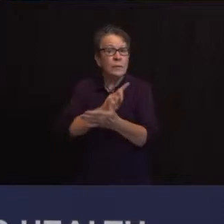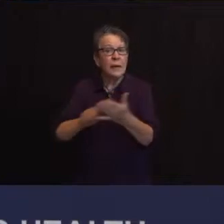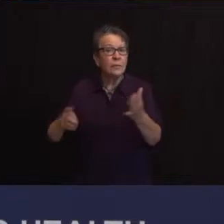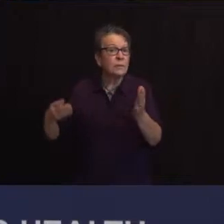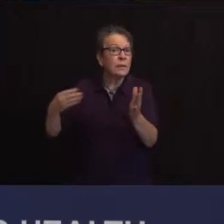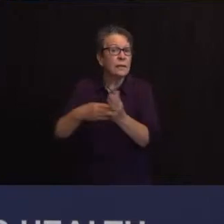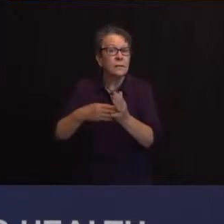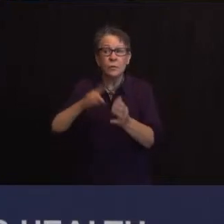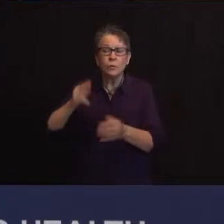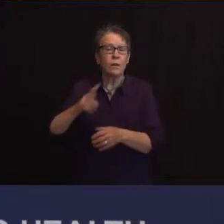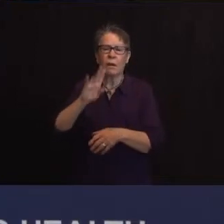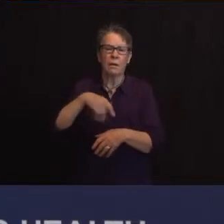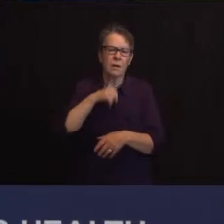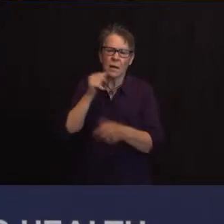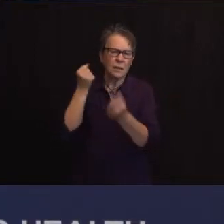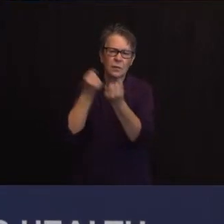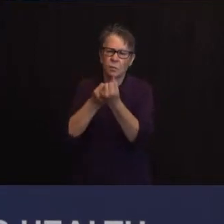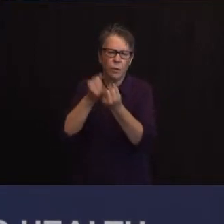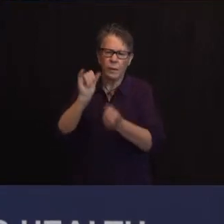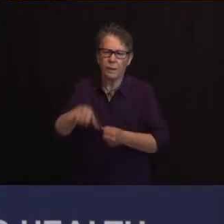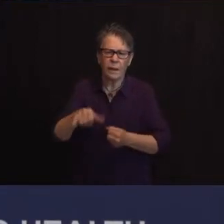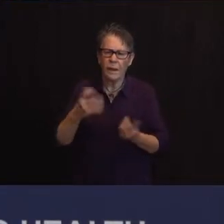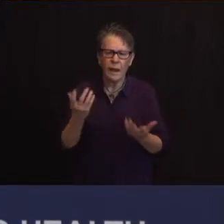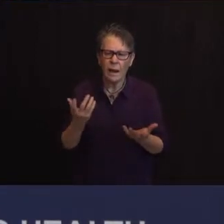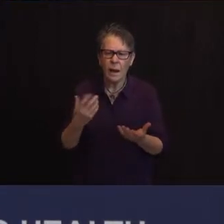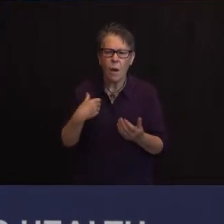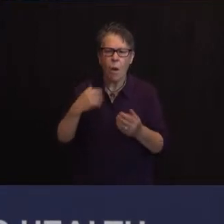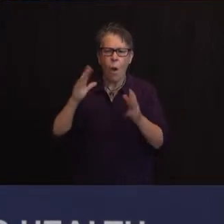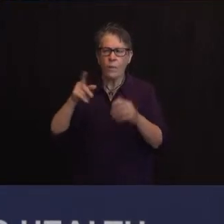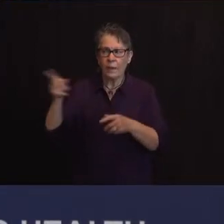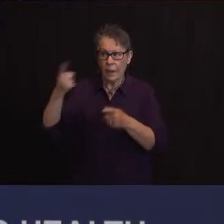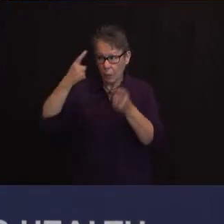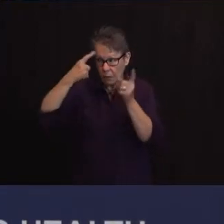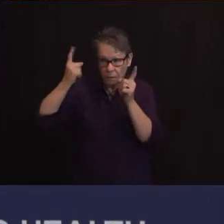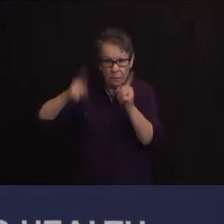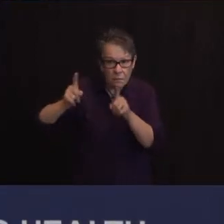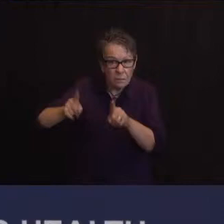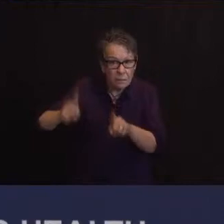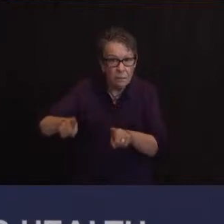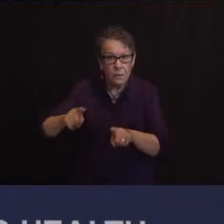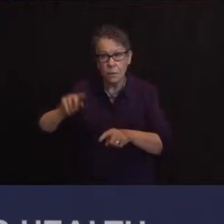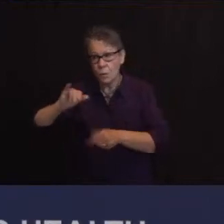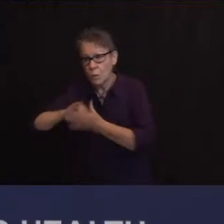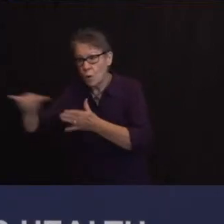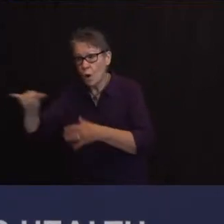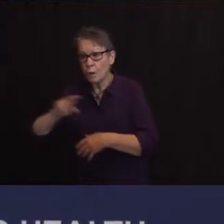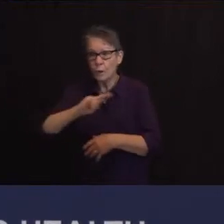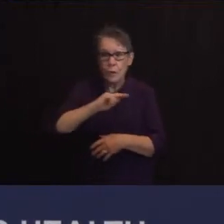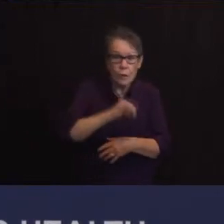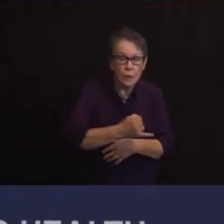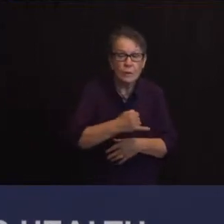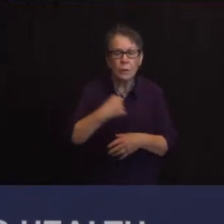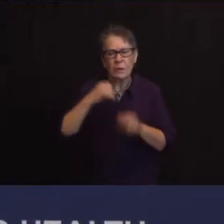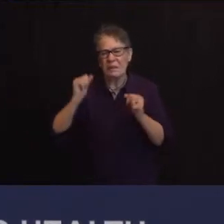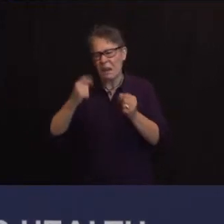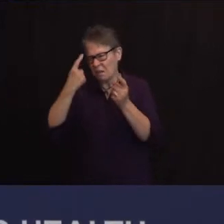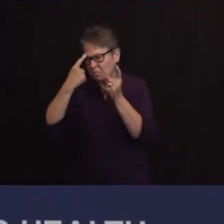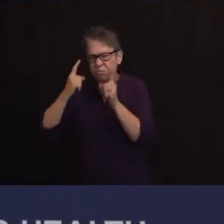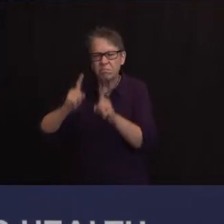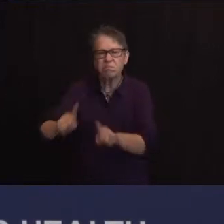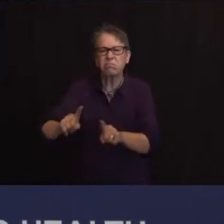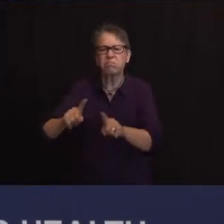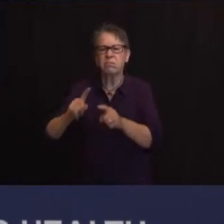And God willing, that's something we can work out peacefully, and I'm very optimistic we can. There were a couple of elements of